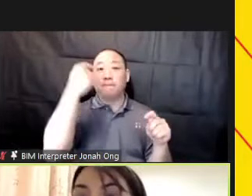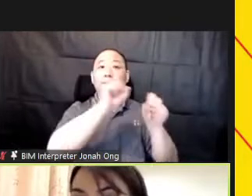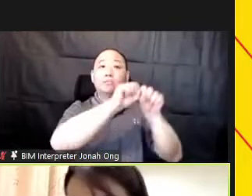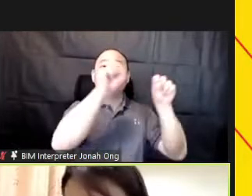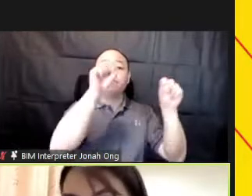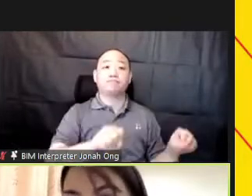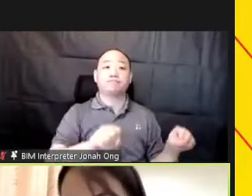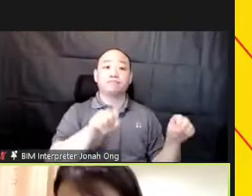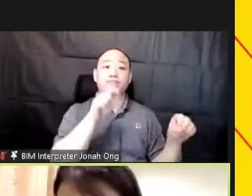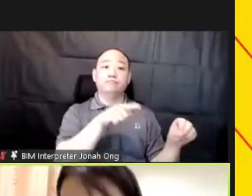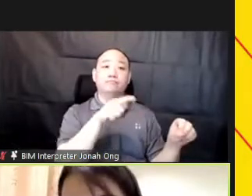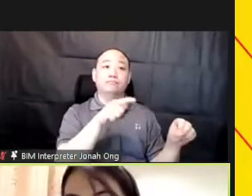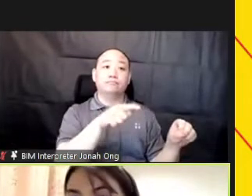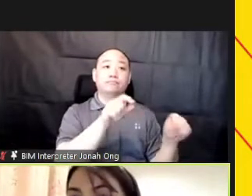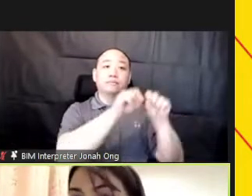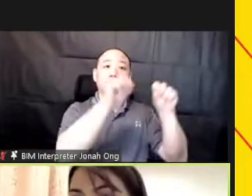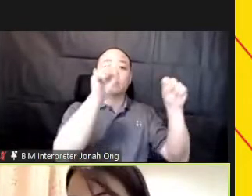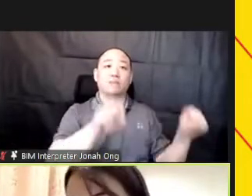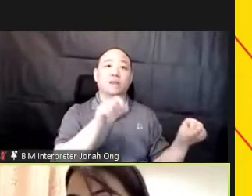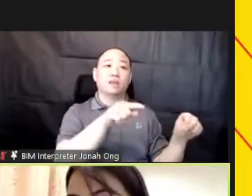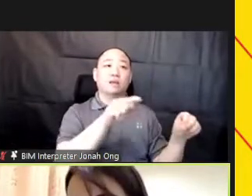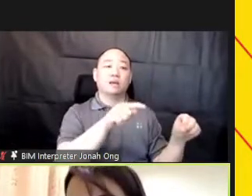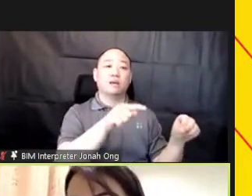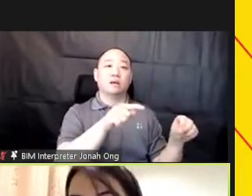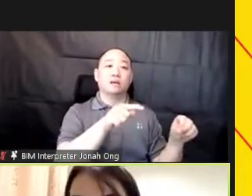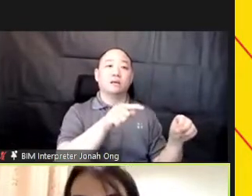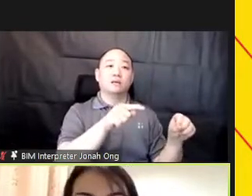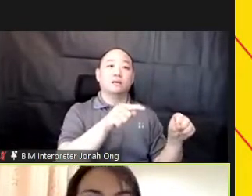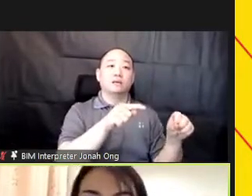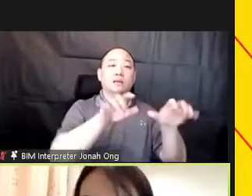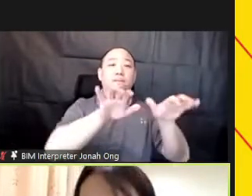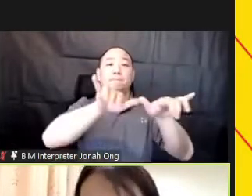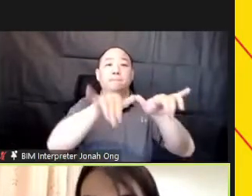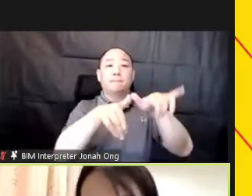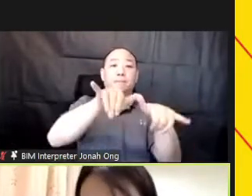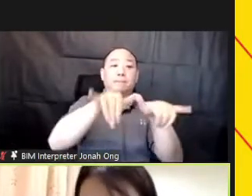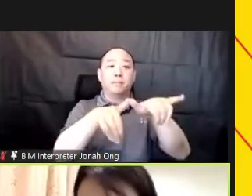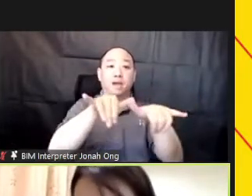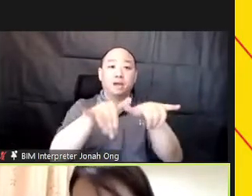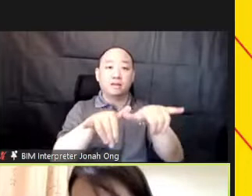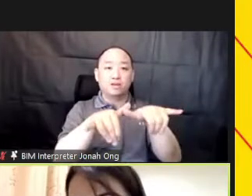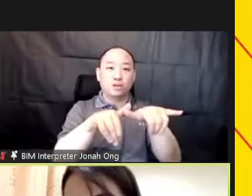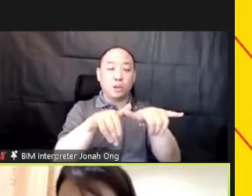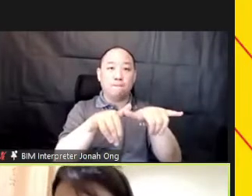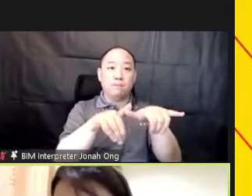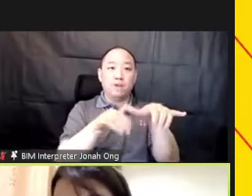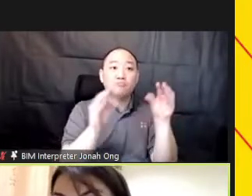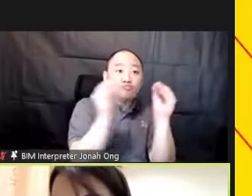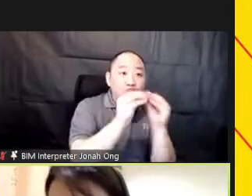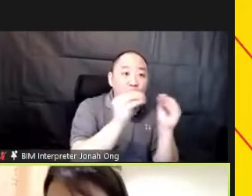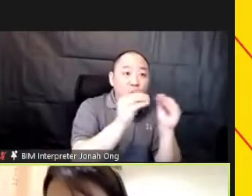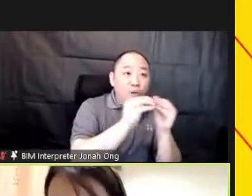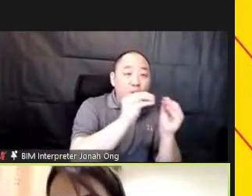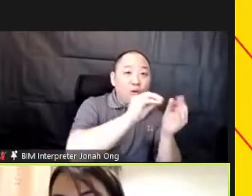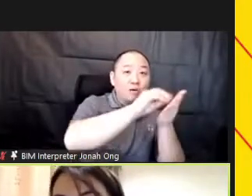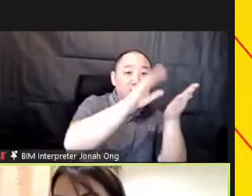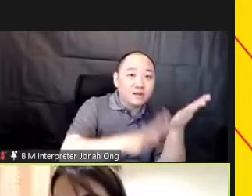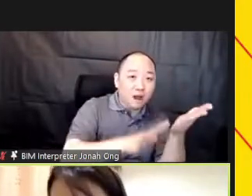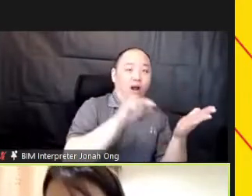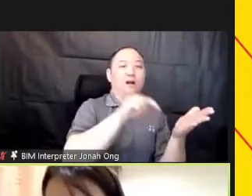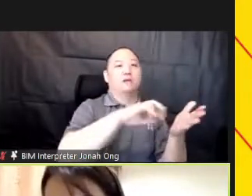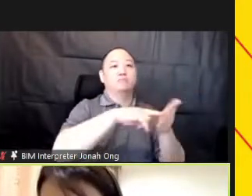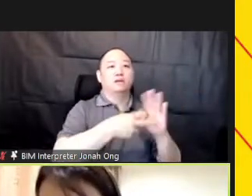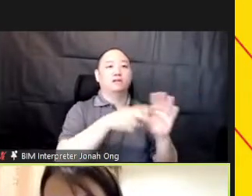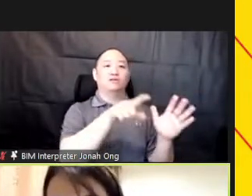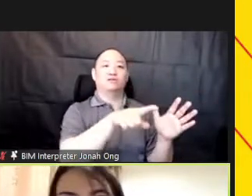with enrollment rates. So as long as the student is enrolled in school, they are considered literate. So with